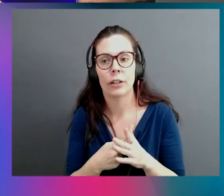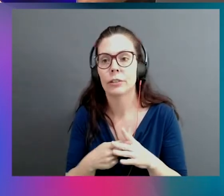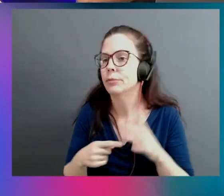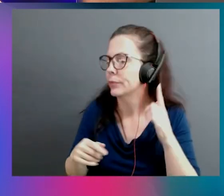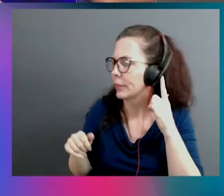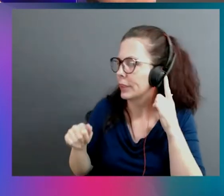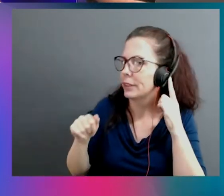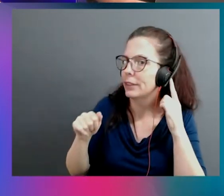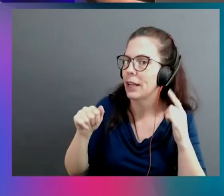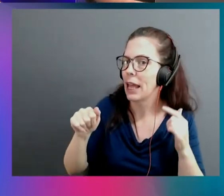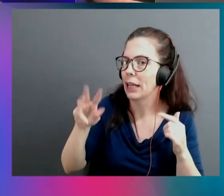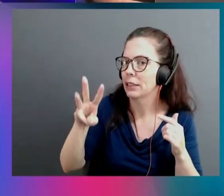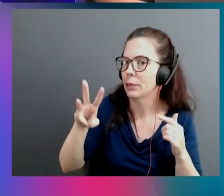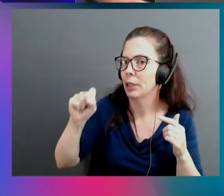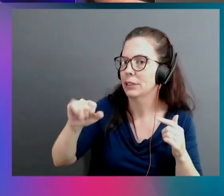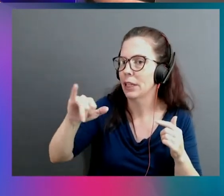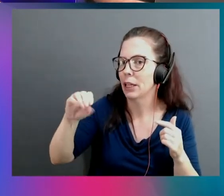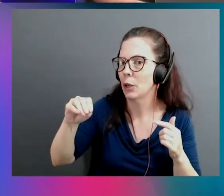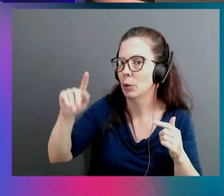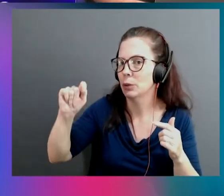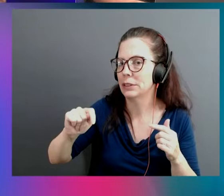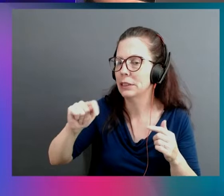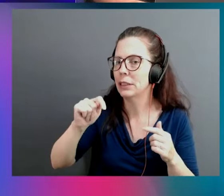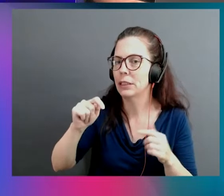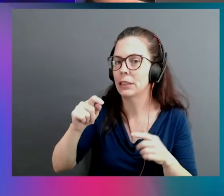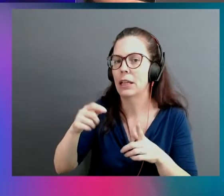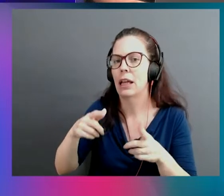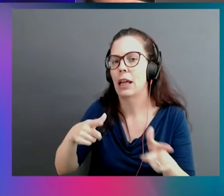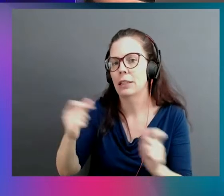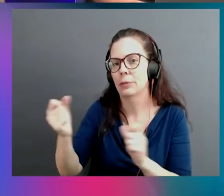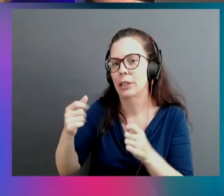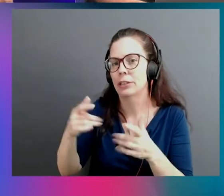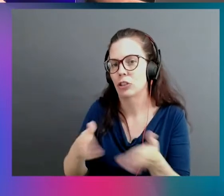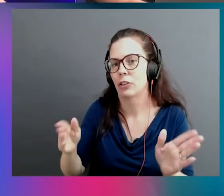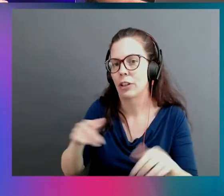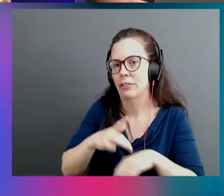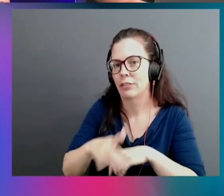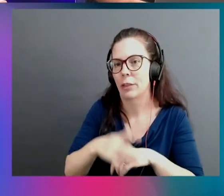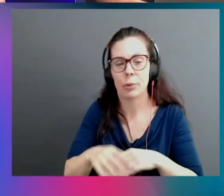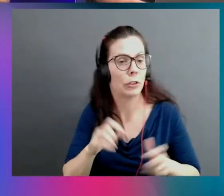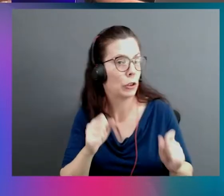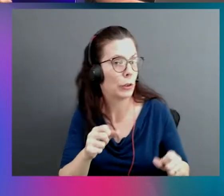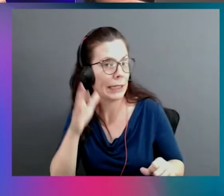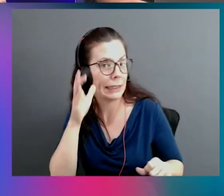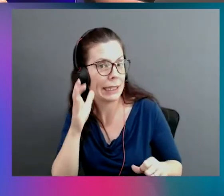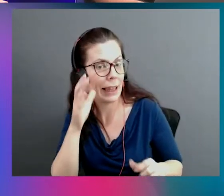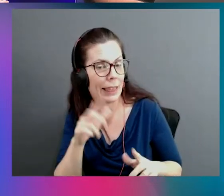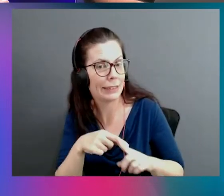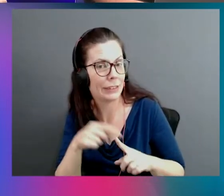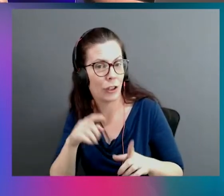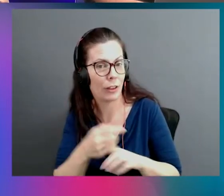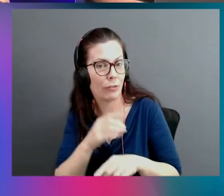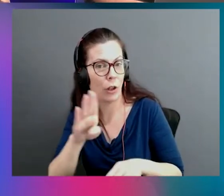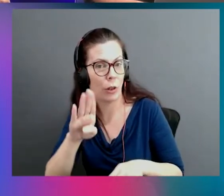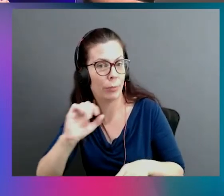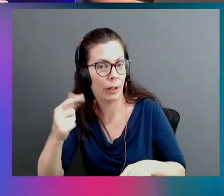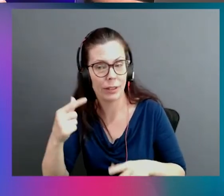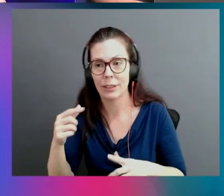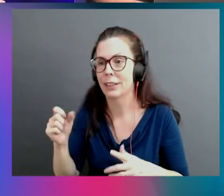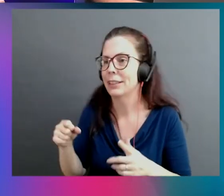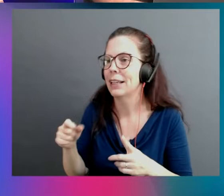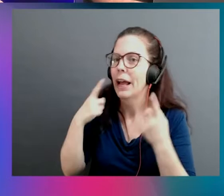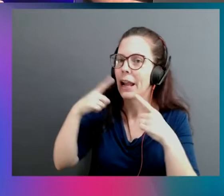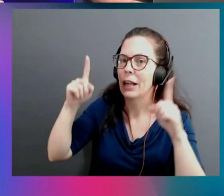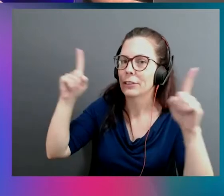AWS There we IoT go. Express there it link is. now generally available. Everybody just suddenly Quickly sat up in the developed hall. Devices that connect securely to AWS This is an Cloud. announcement.